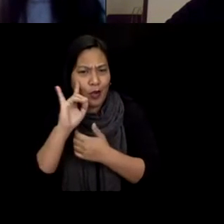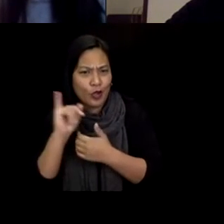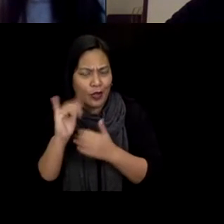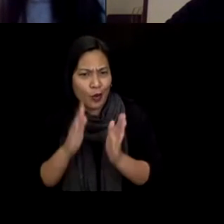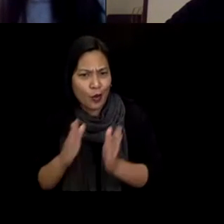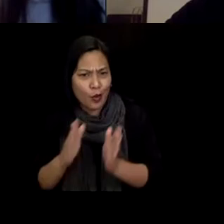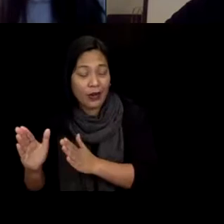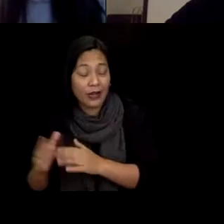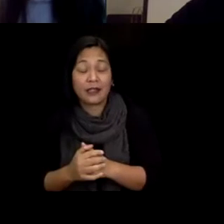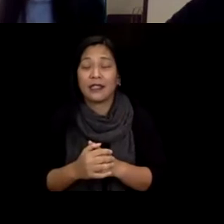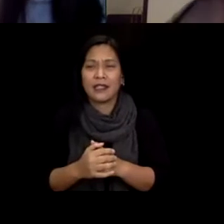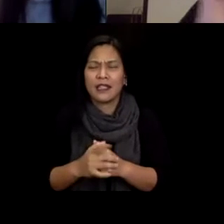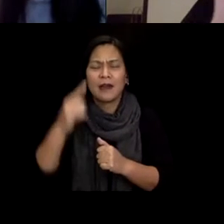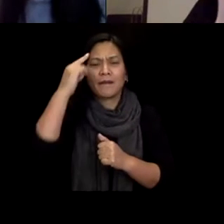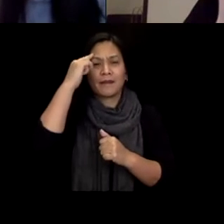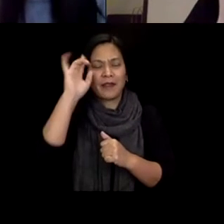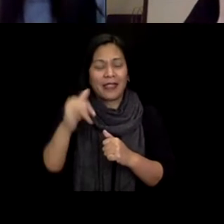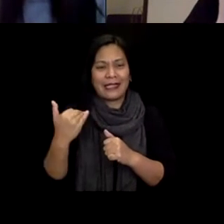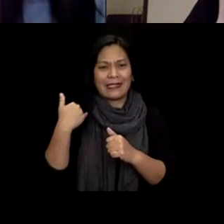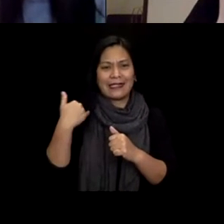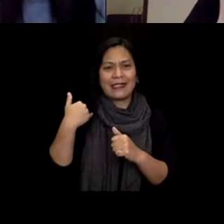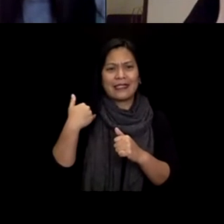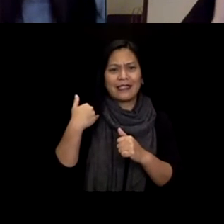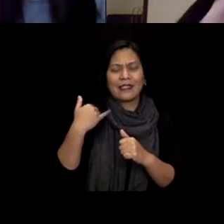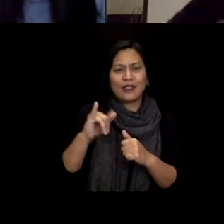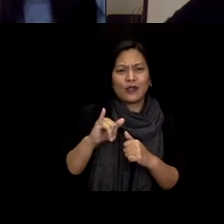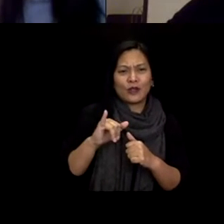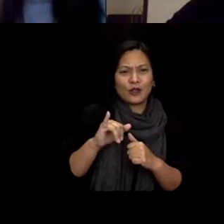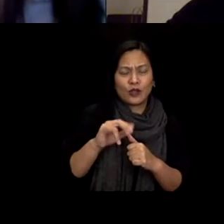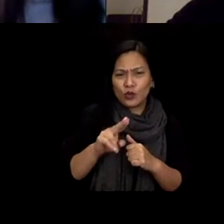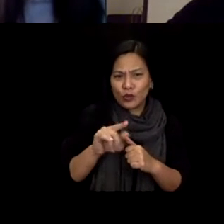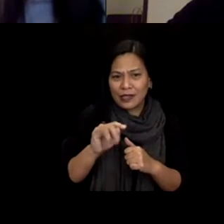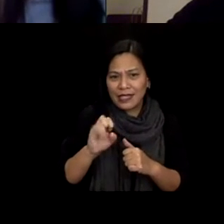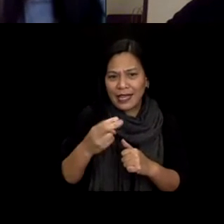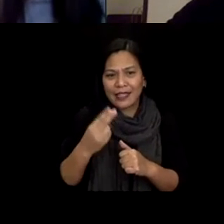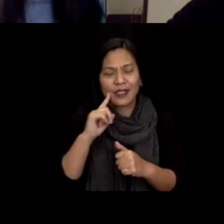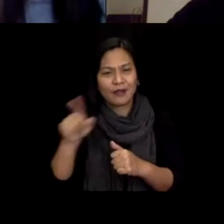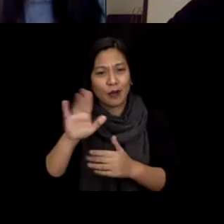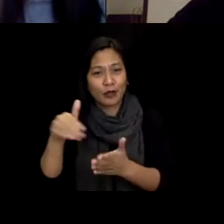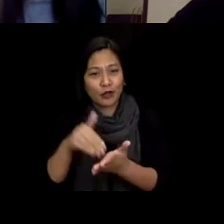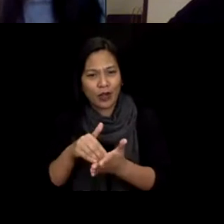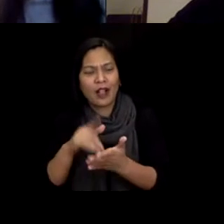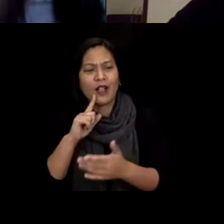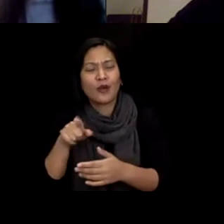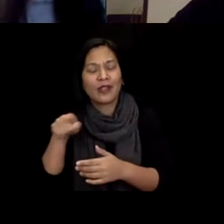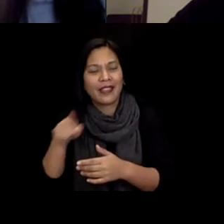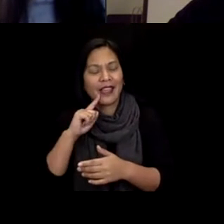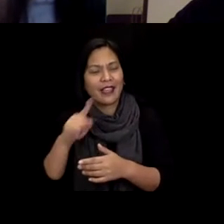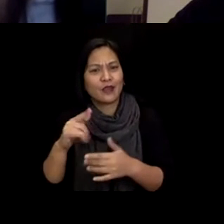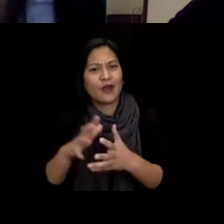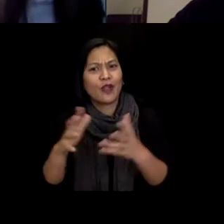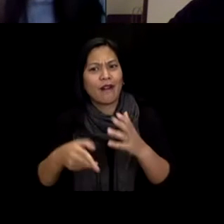went to UTech, Montreal, which is always extremely, extremely stacked and very high